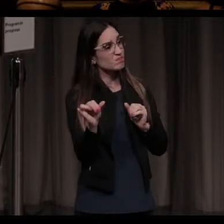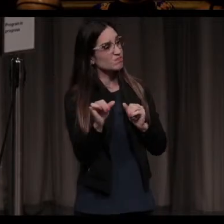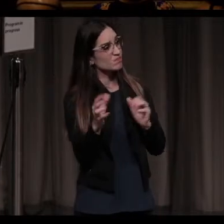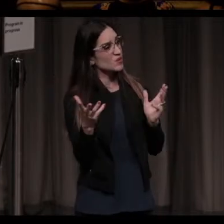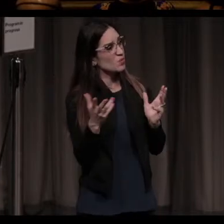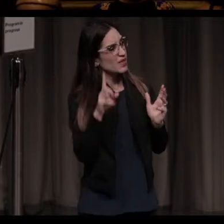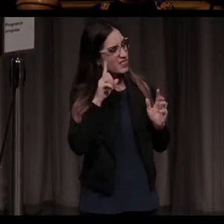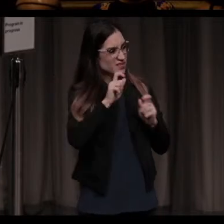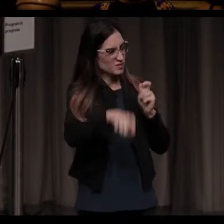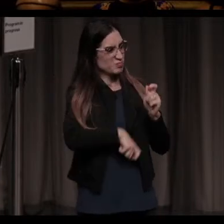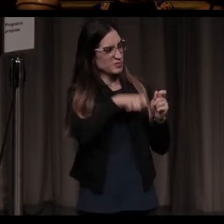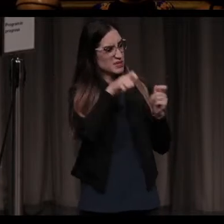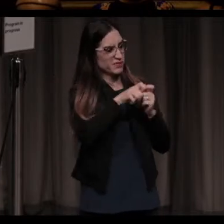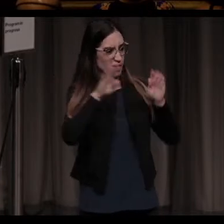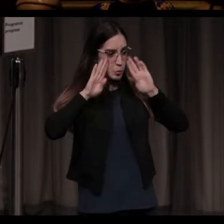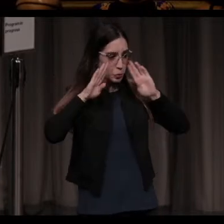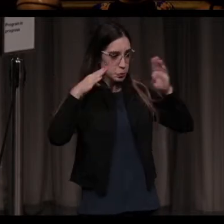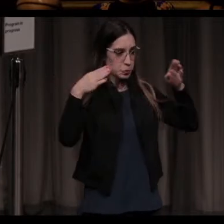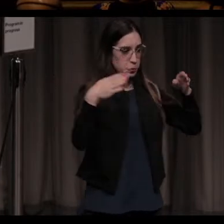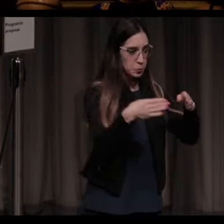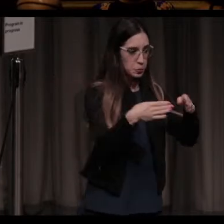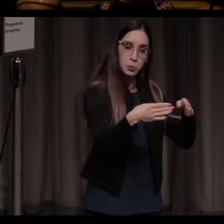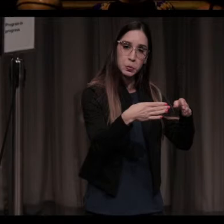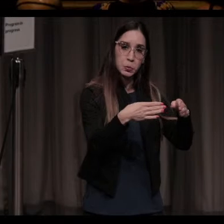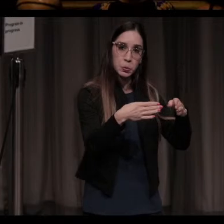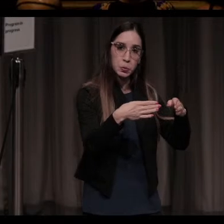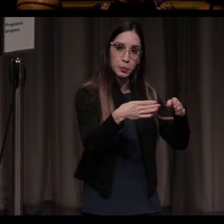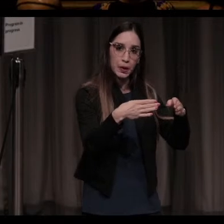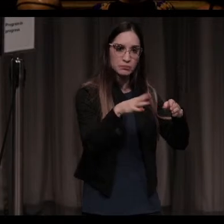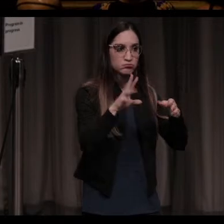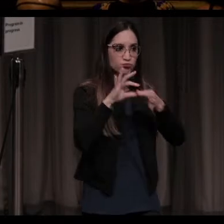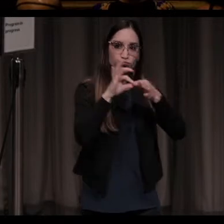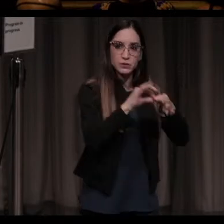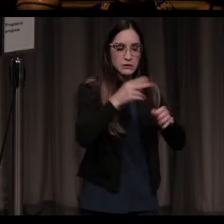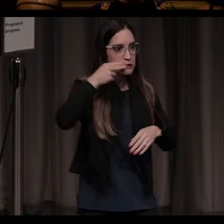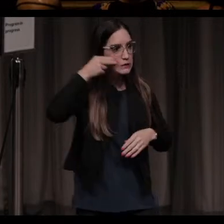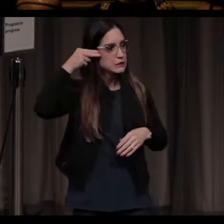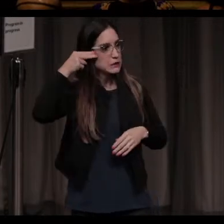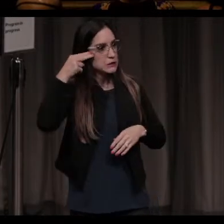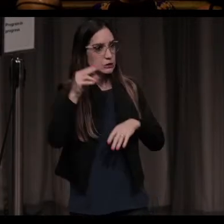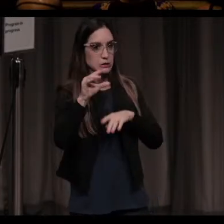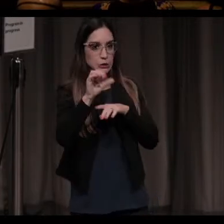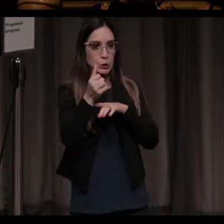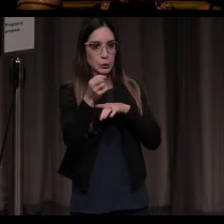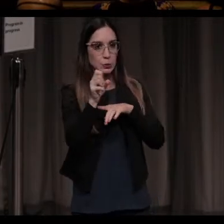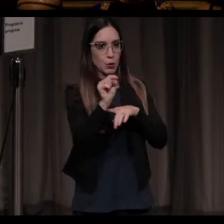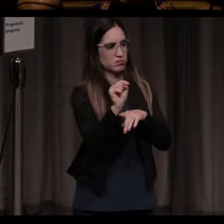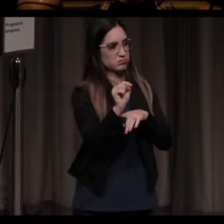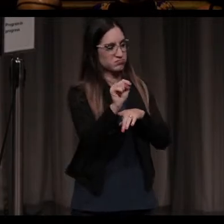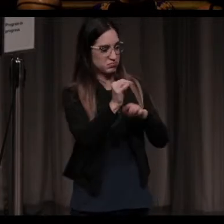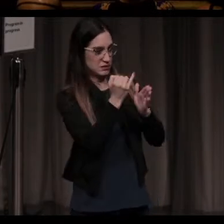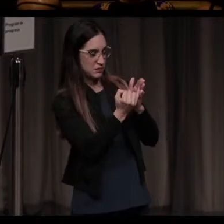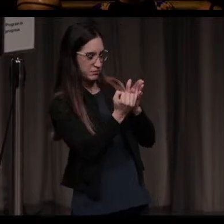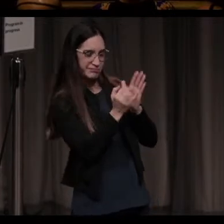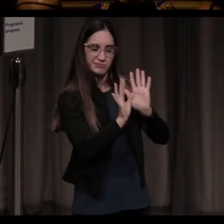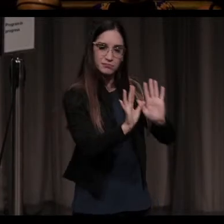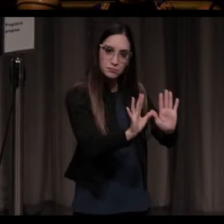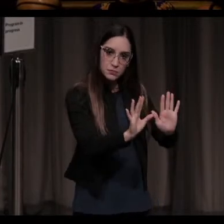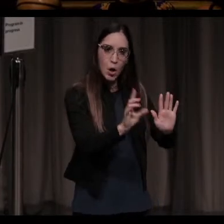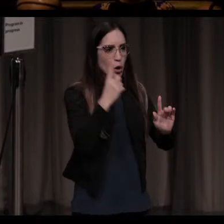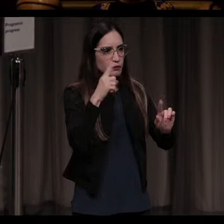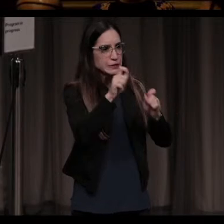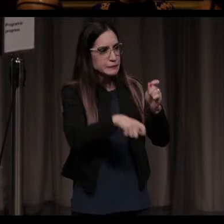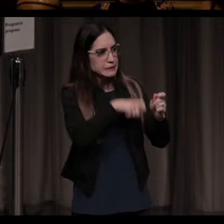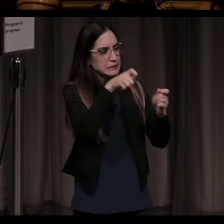this pigeonholing of indigenous art. You see that a lot, like contemporary indigenous artist, or it's an exhibit for indigenous